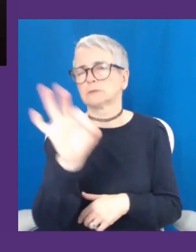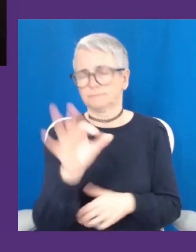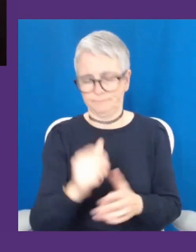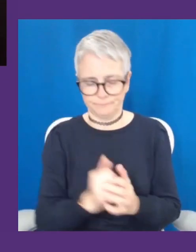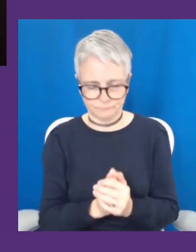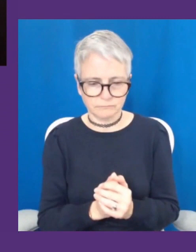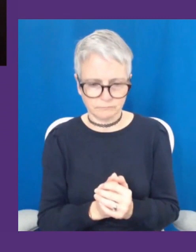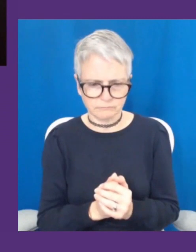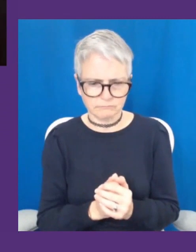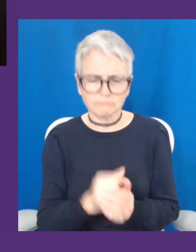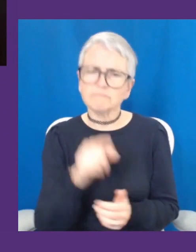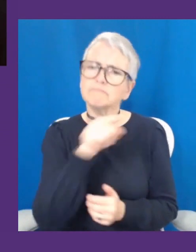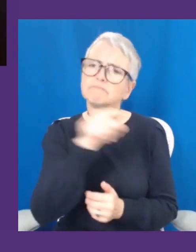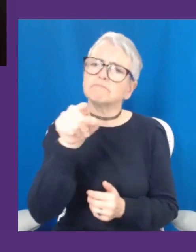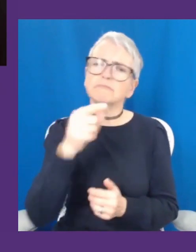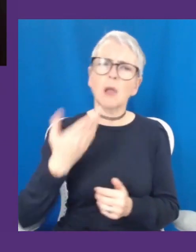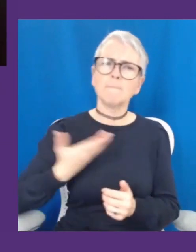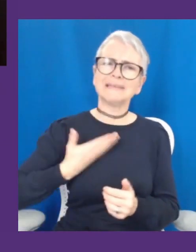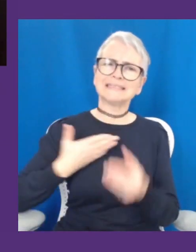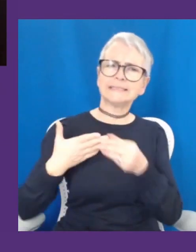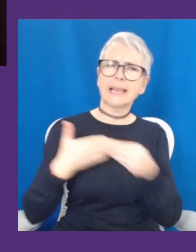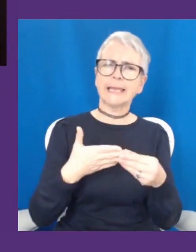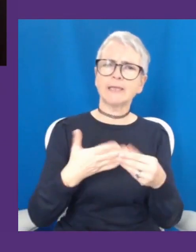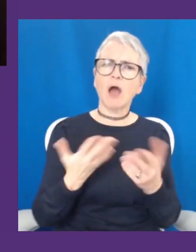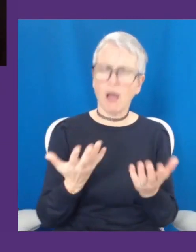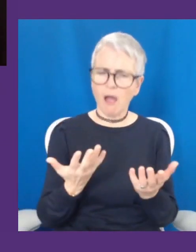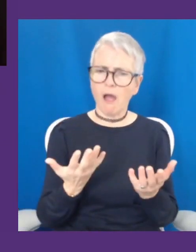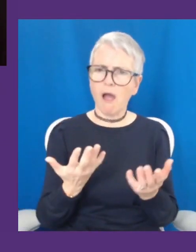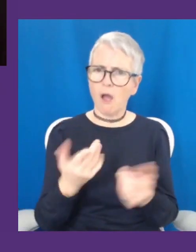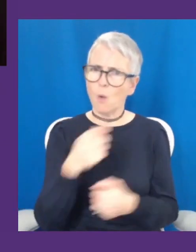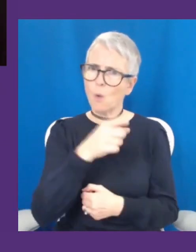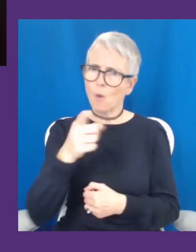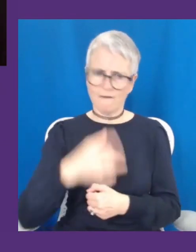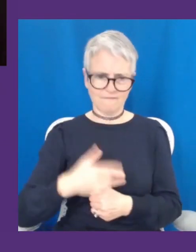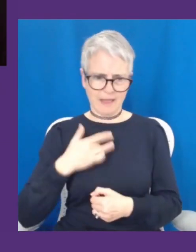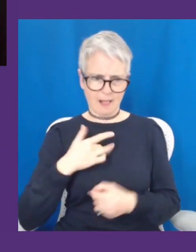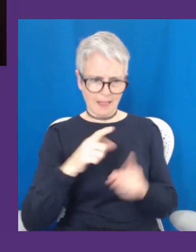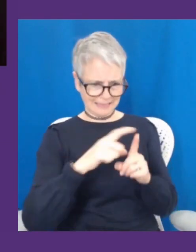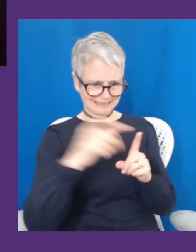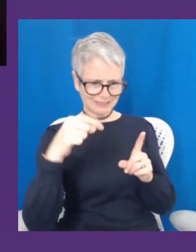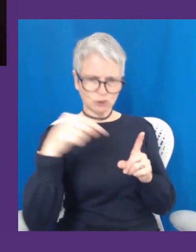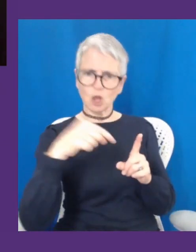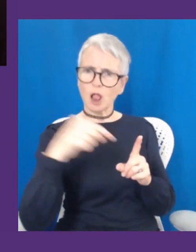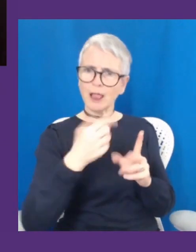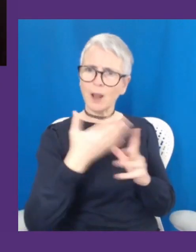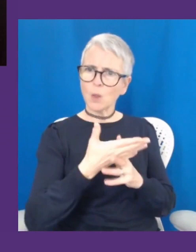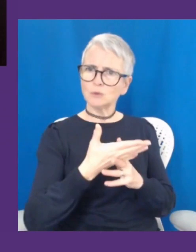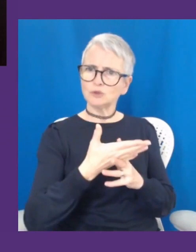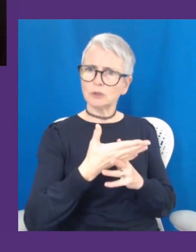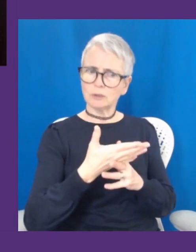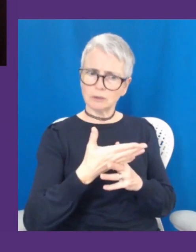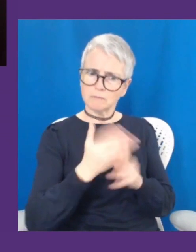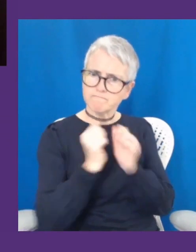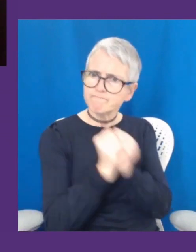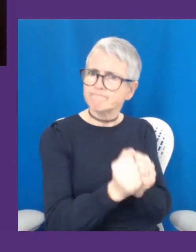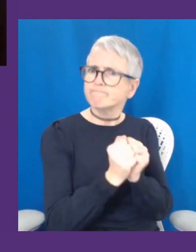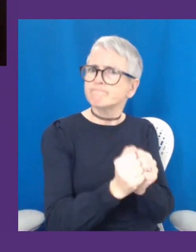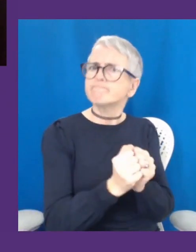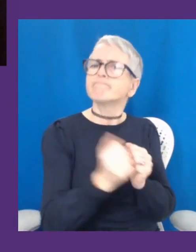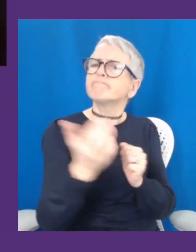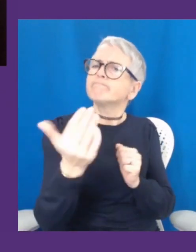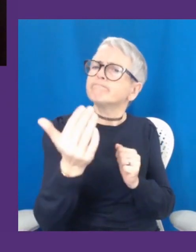what value do you place on digital inclusion, disability,